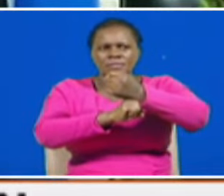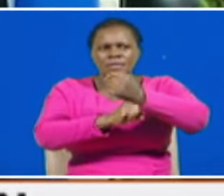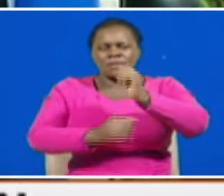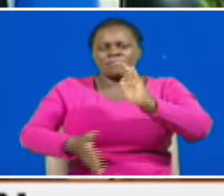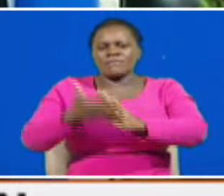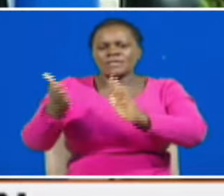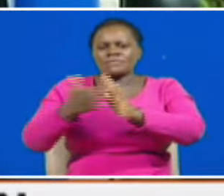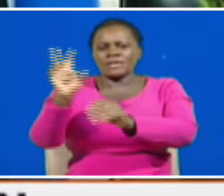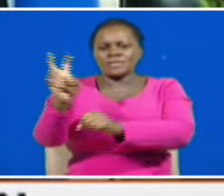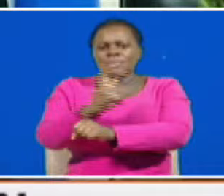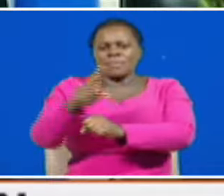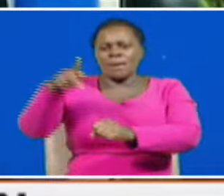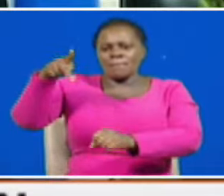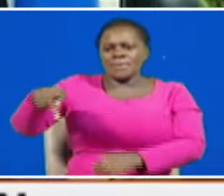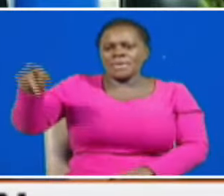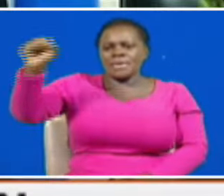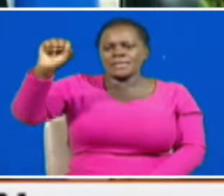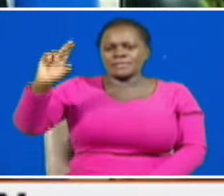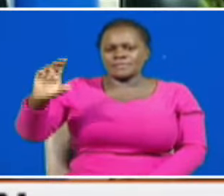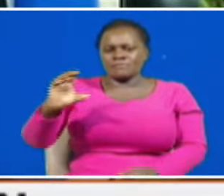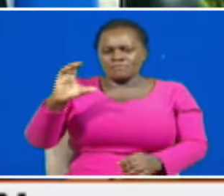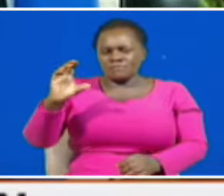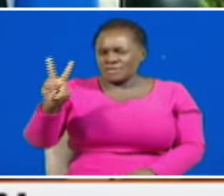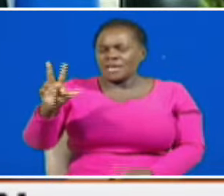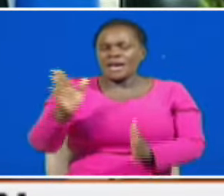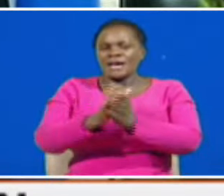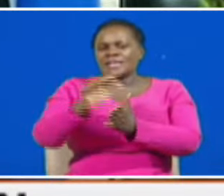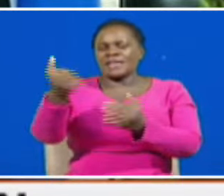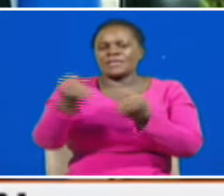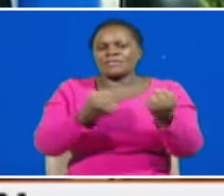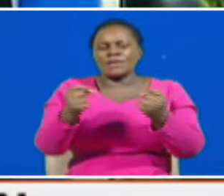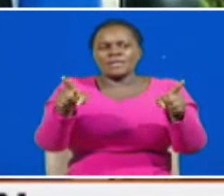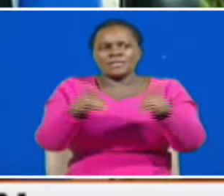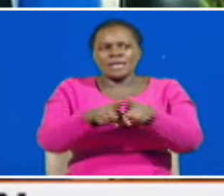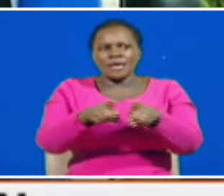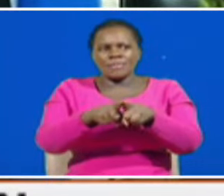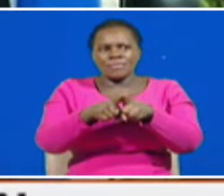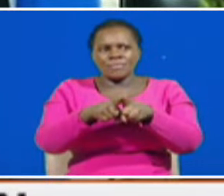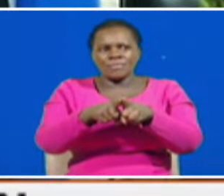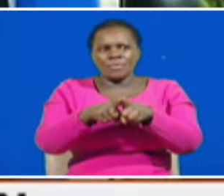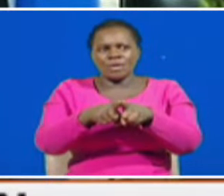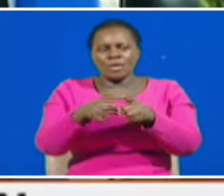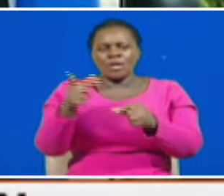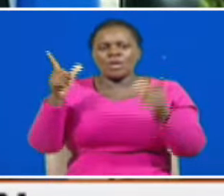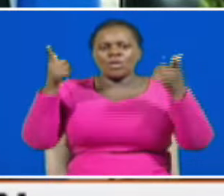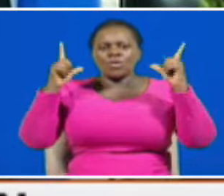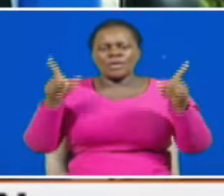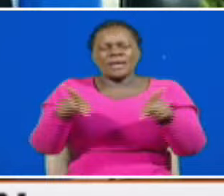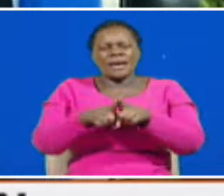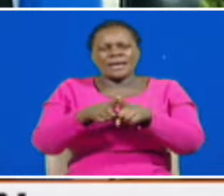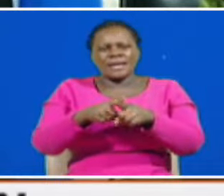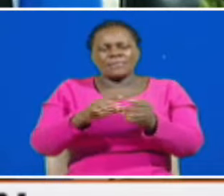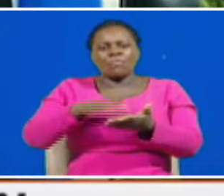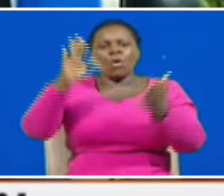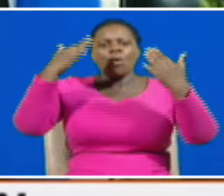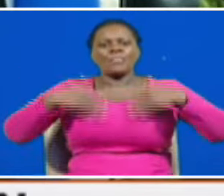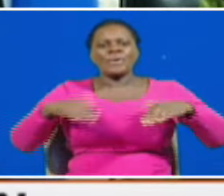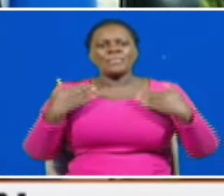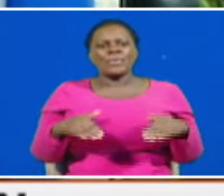Speed monitoring for PSVs and commercial vehicles, enforcement on overloading of goods and excess